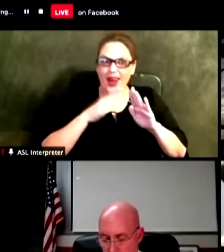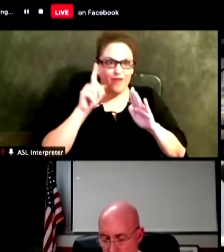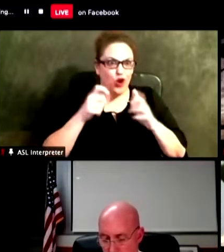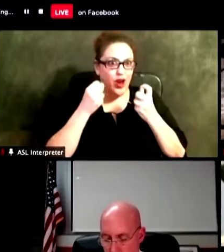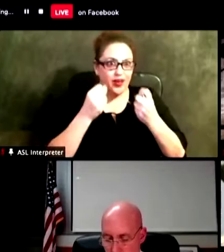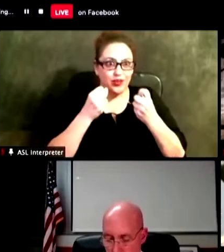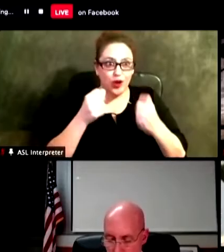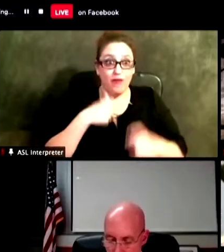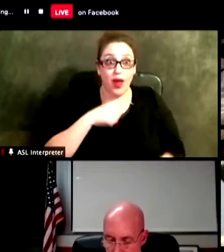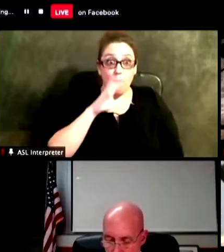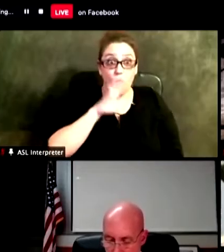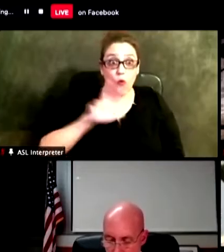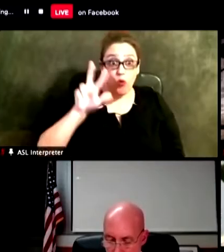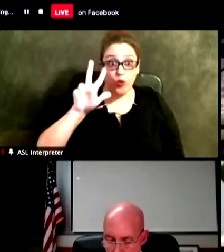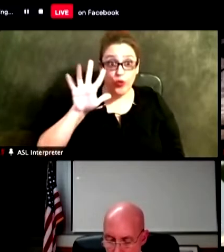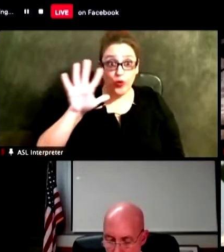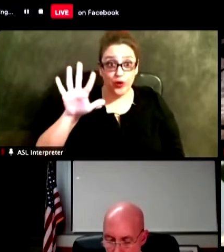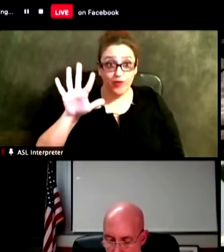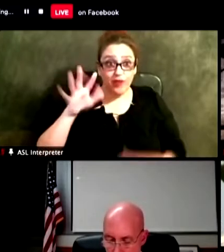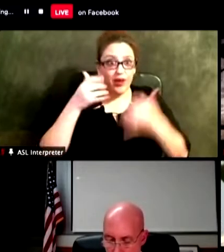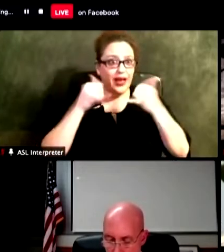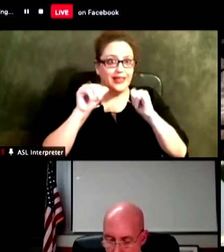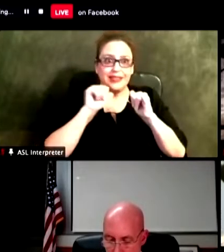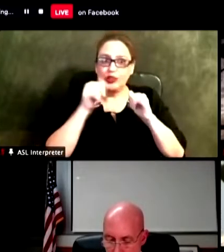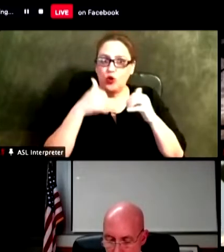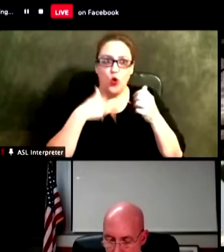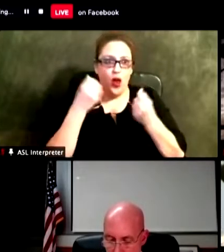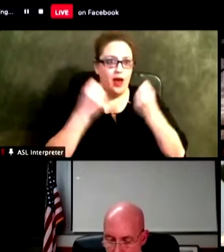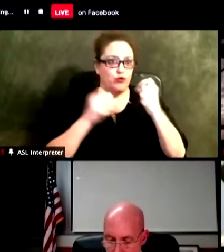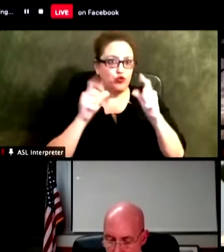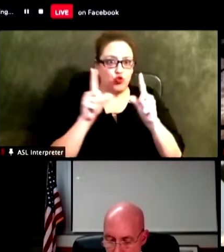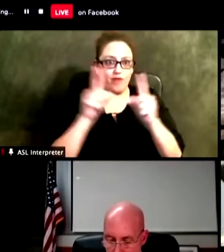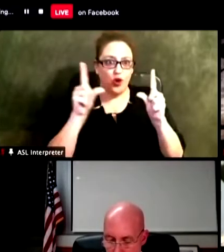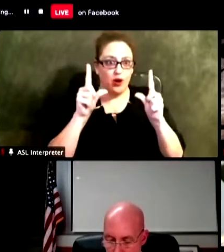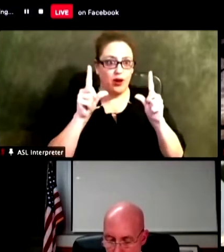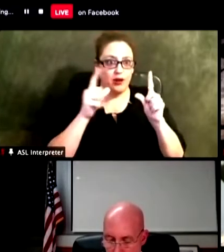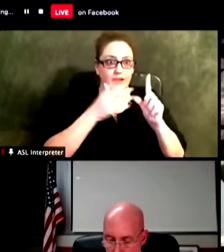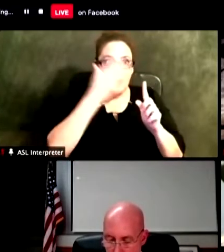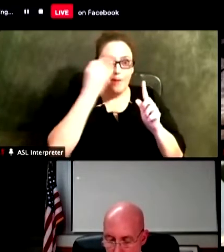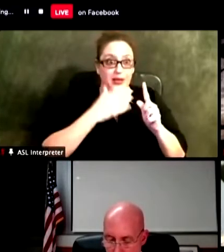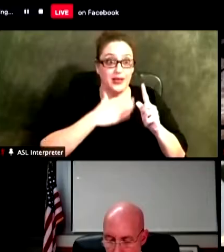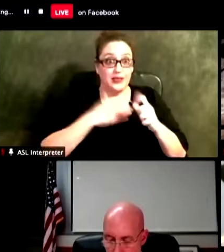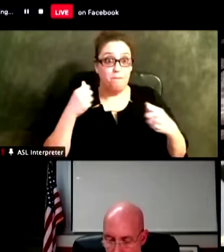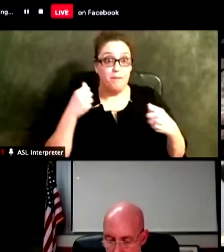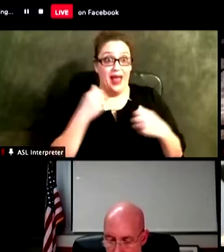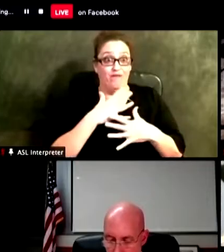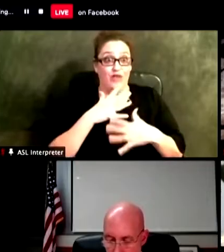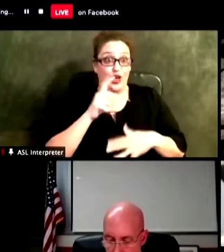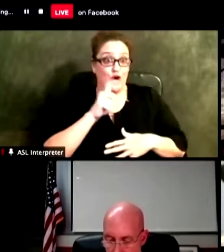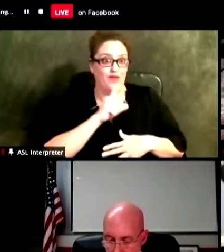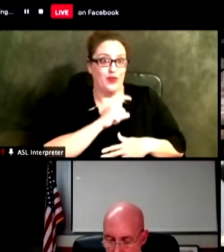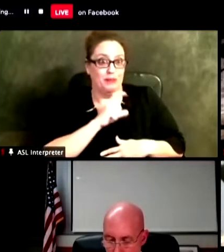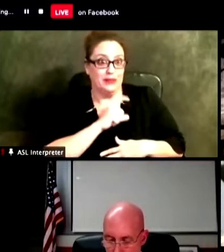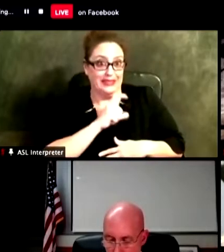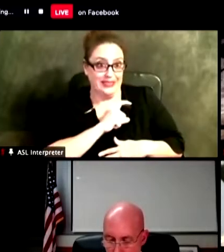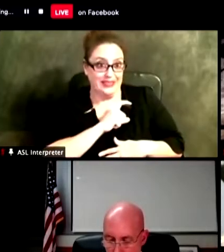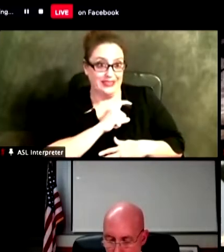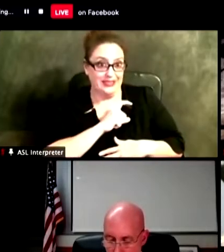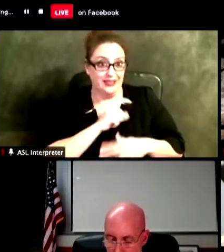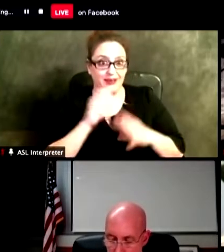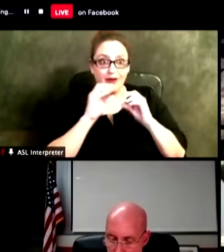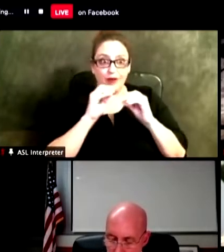35 years old. I still do not have a driver's license, and it is because of my fear of the police force. There is no